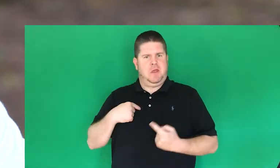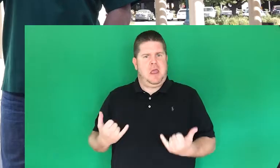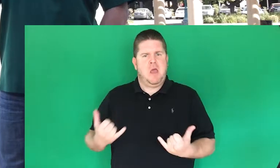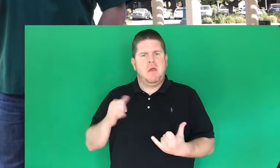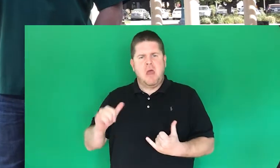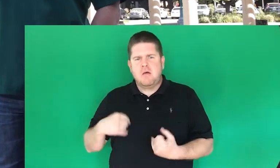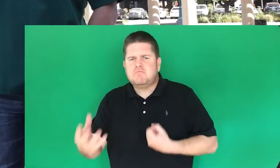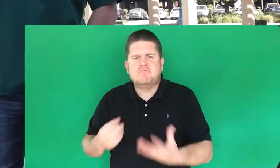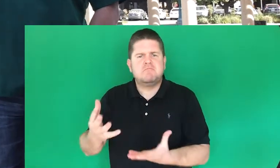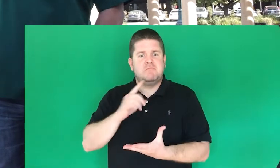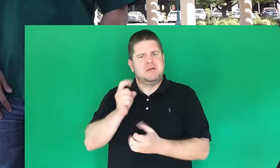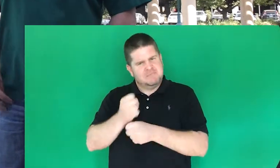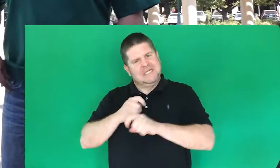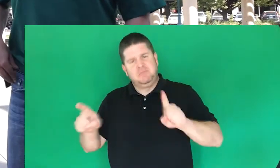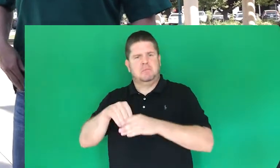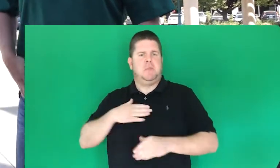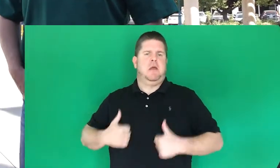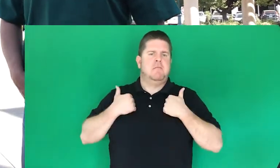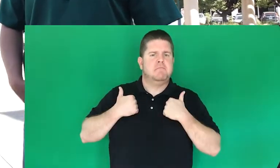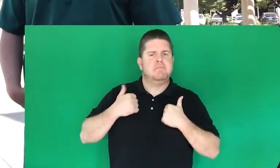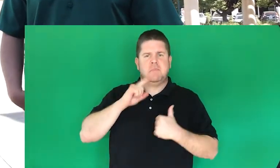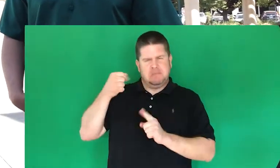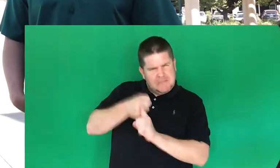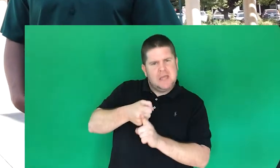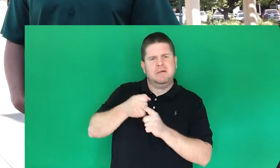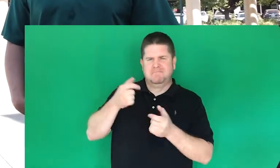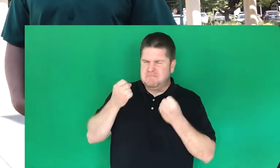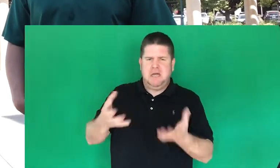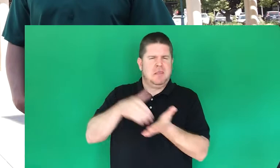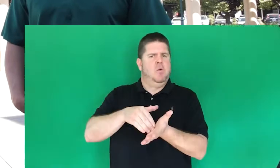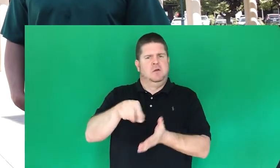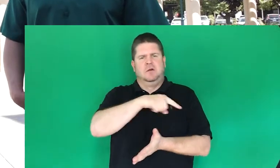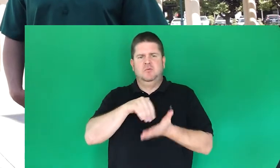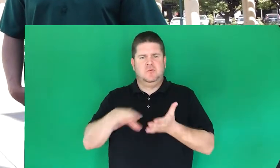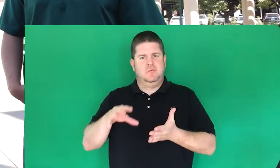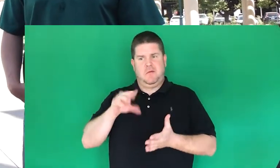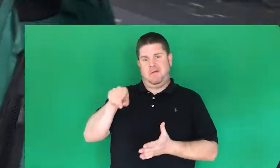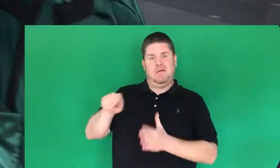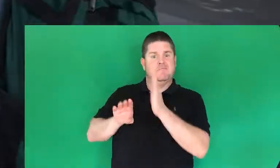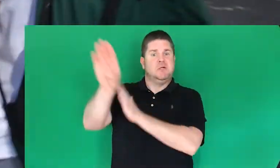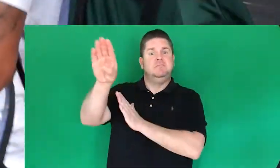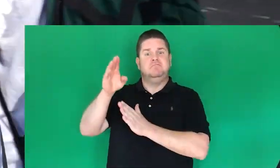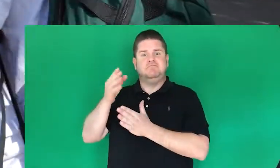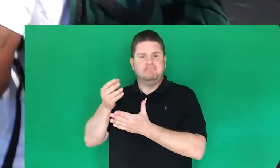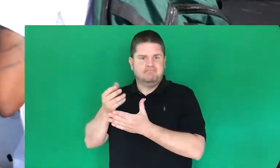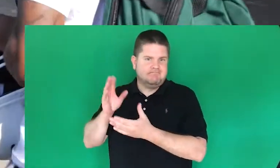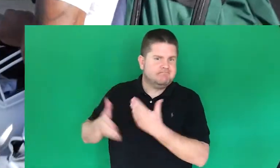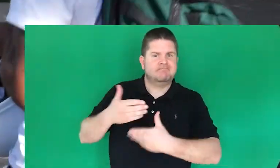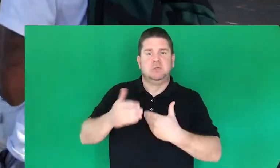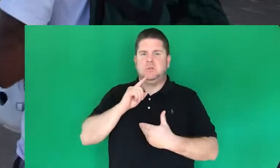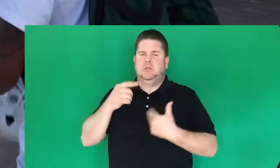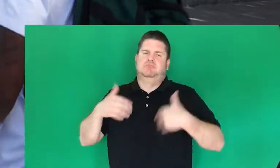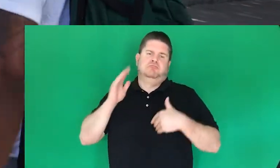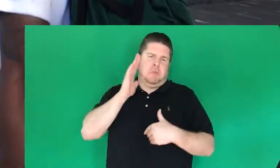today. Philanthropic support has made a difference on my life. It has impacted thousands of students at Sac State, and the On the Rise